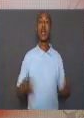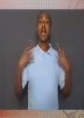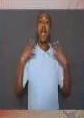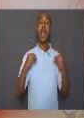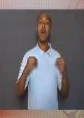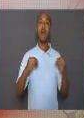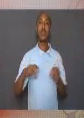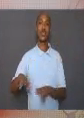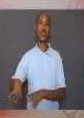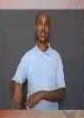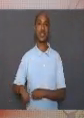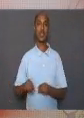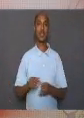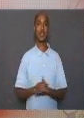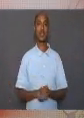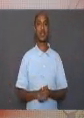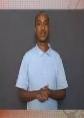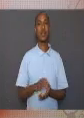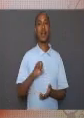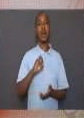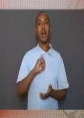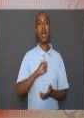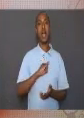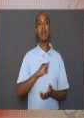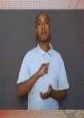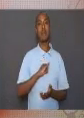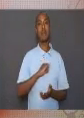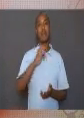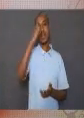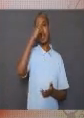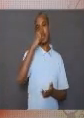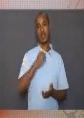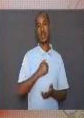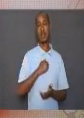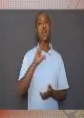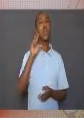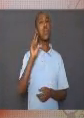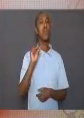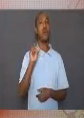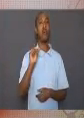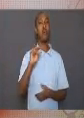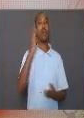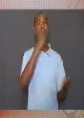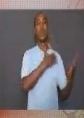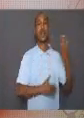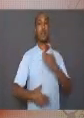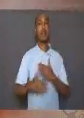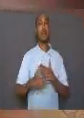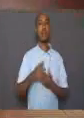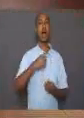Hello, students. I am certain you had no trouble with this